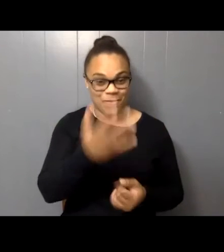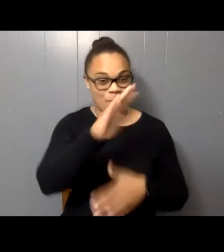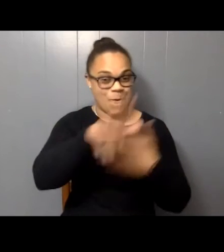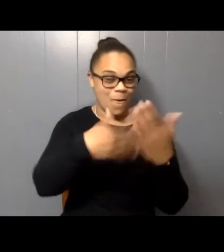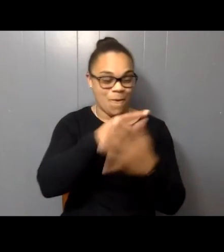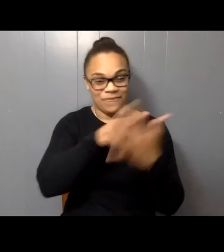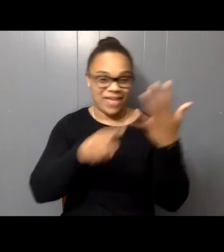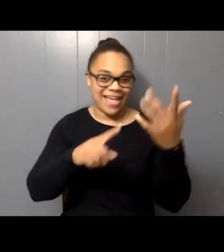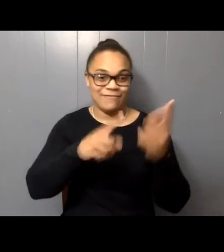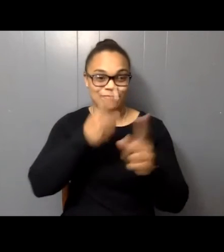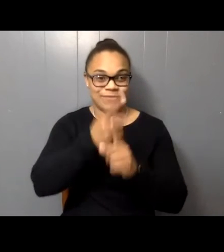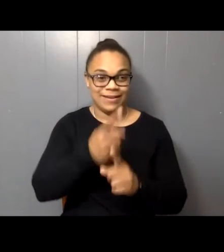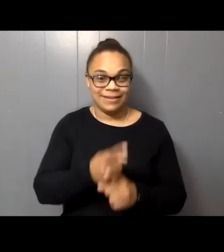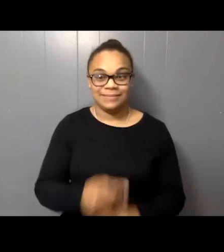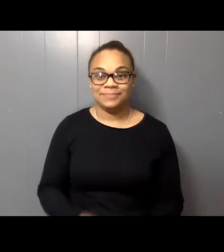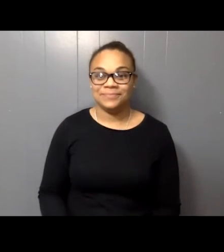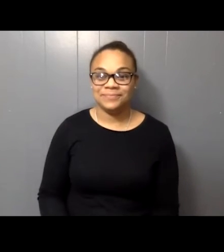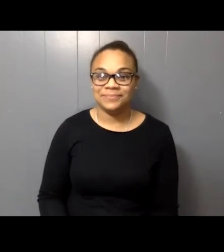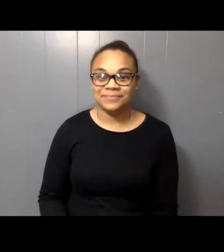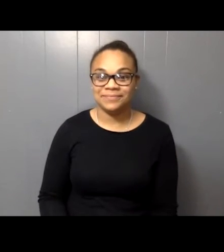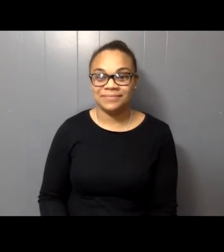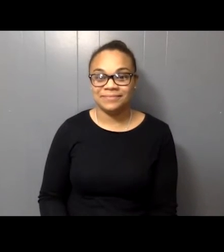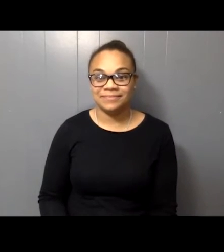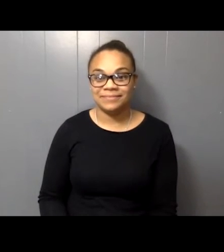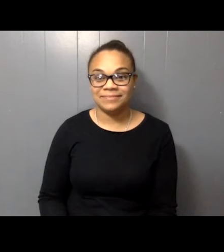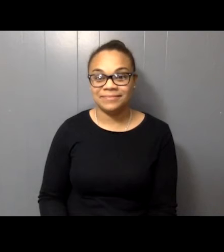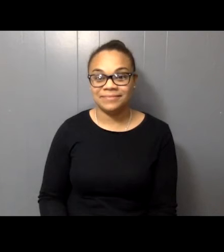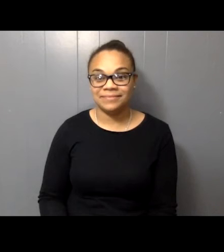that's good. So Sion and